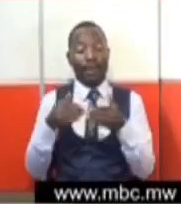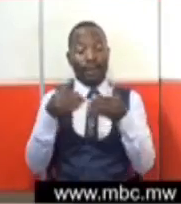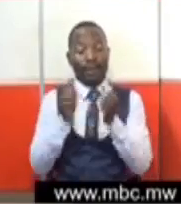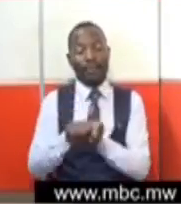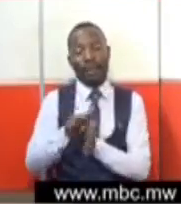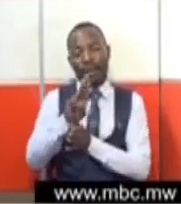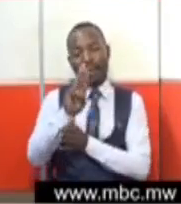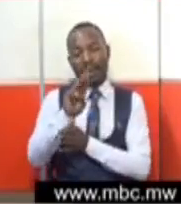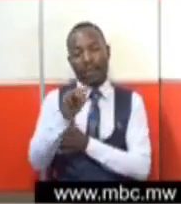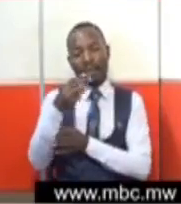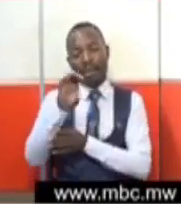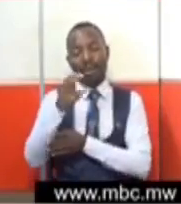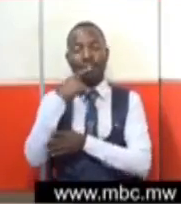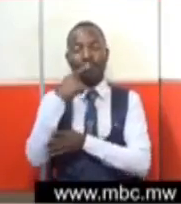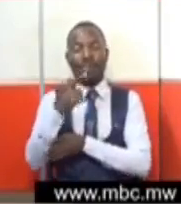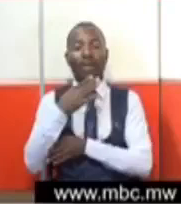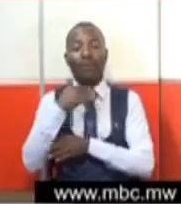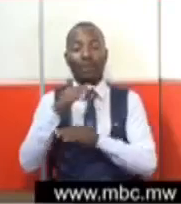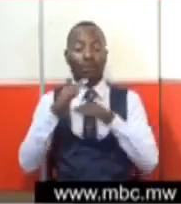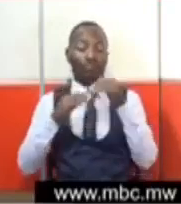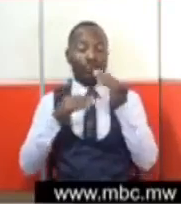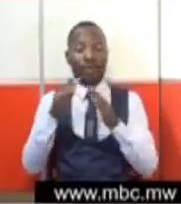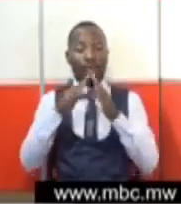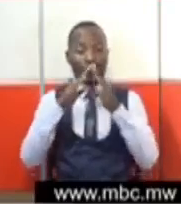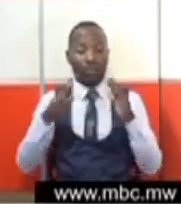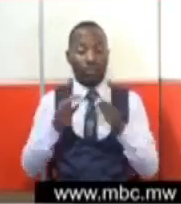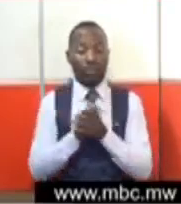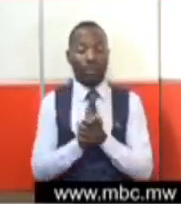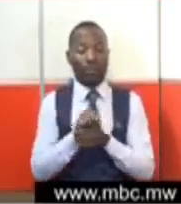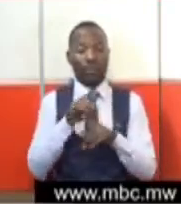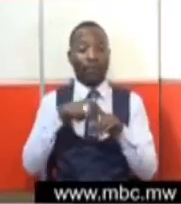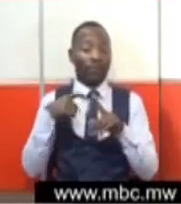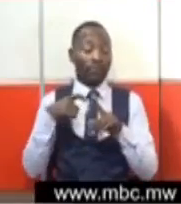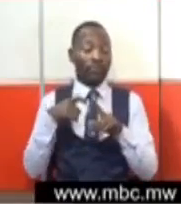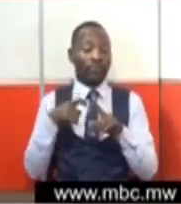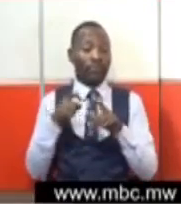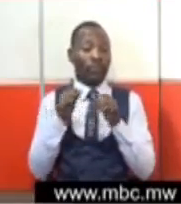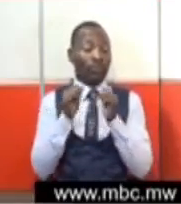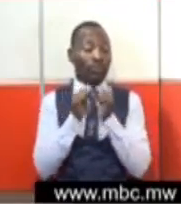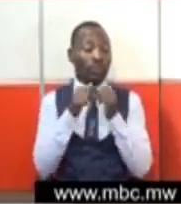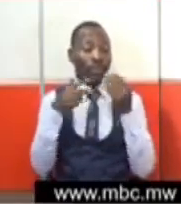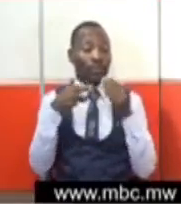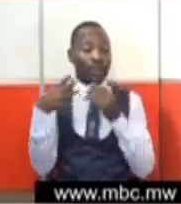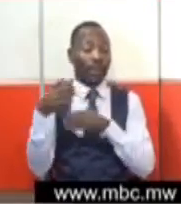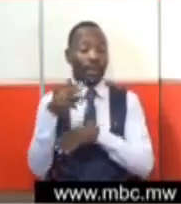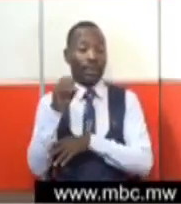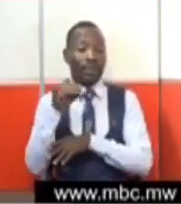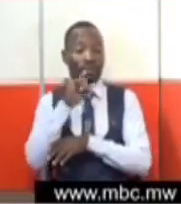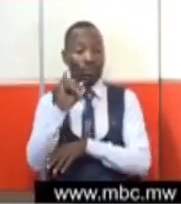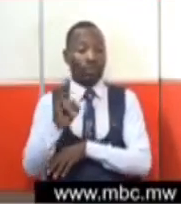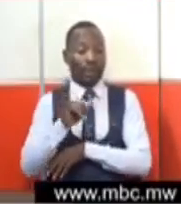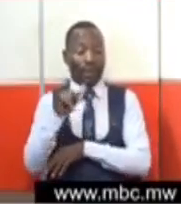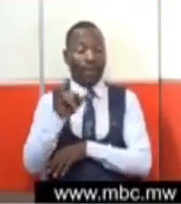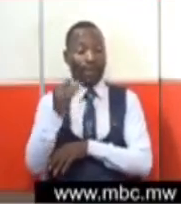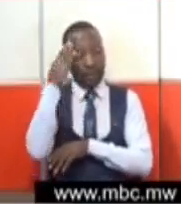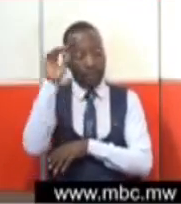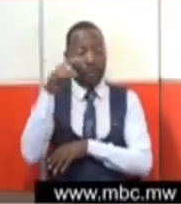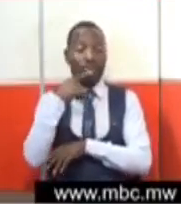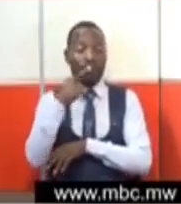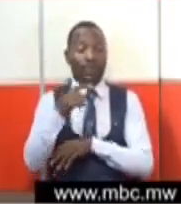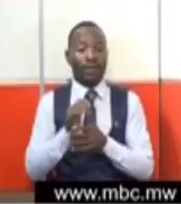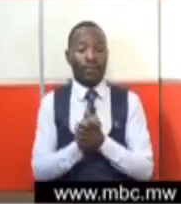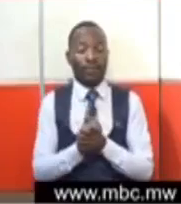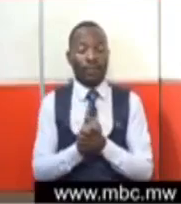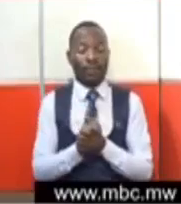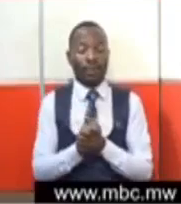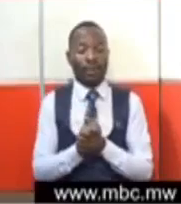National Housing Symposium will be held from the 29th to the 30th of July in Lilongwe. The theme of the